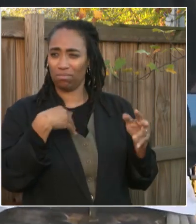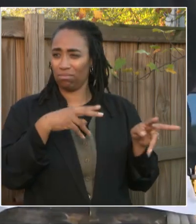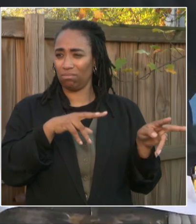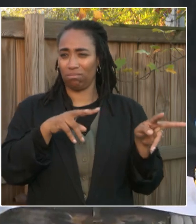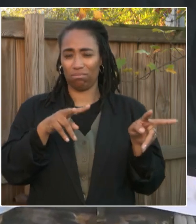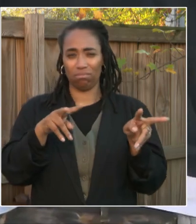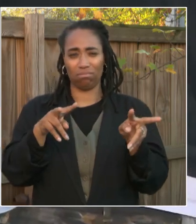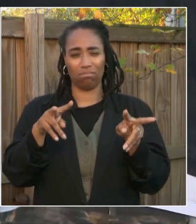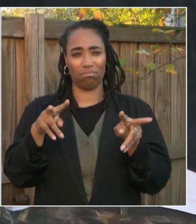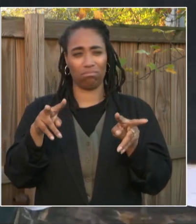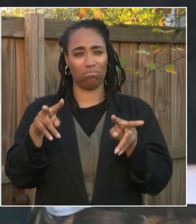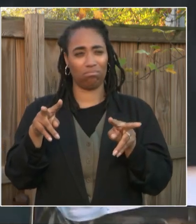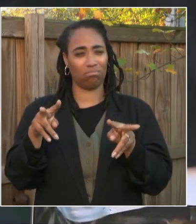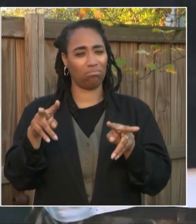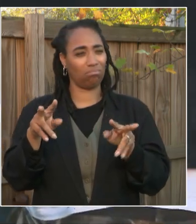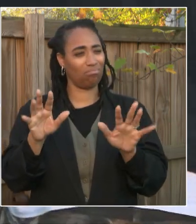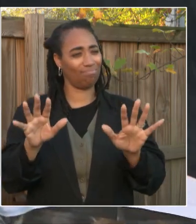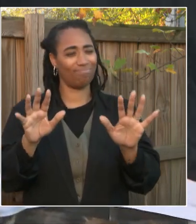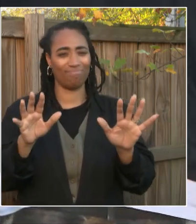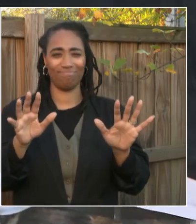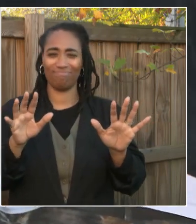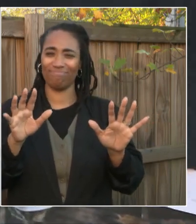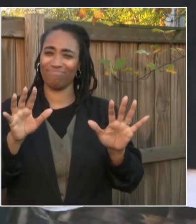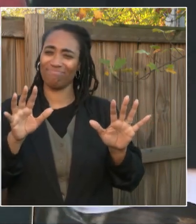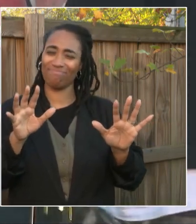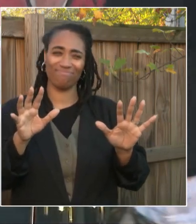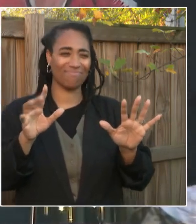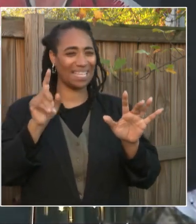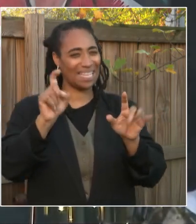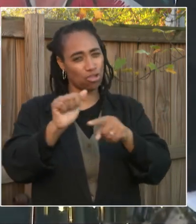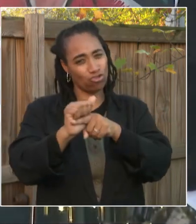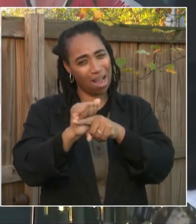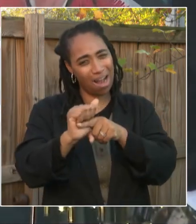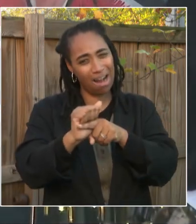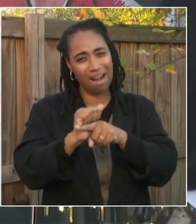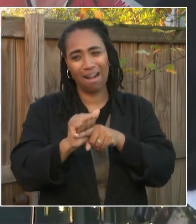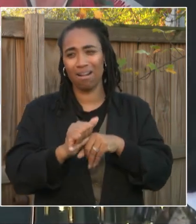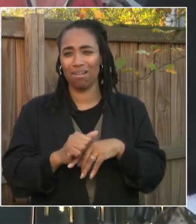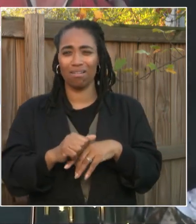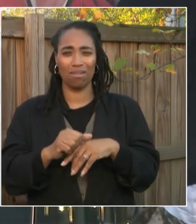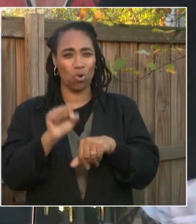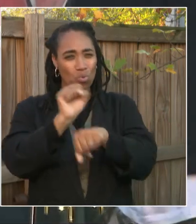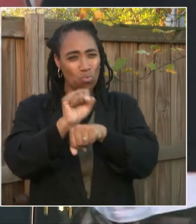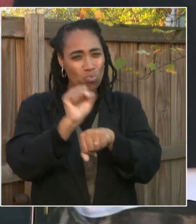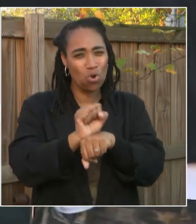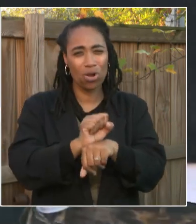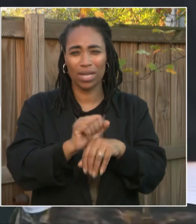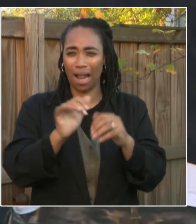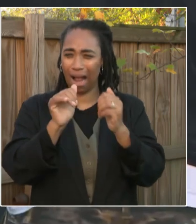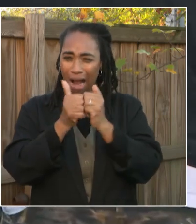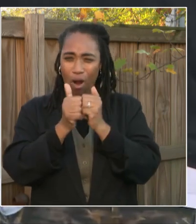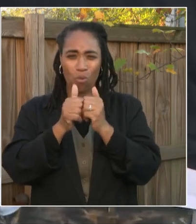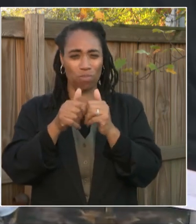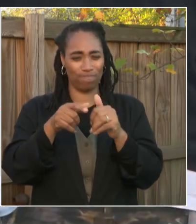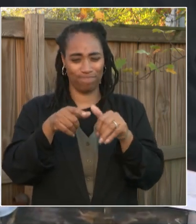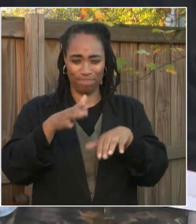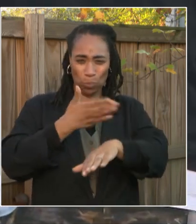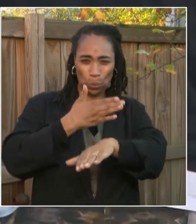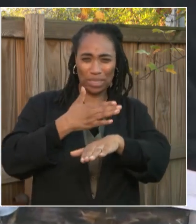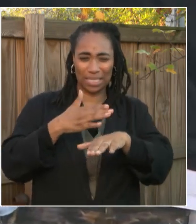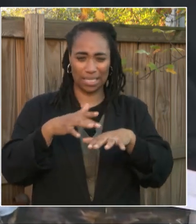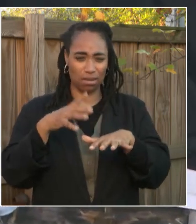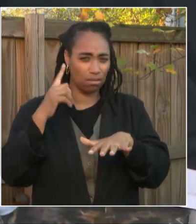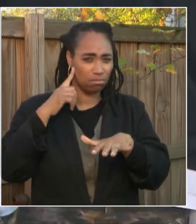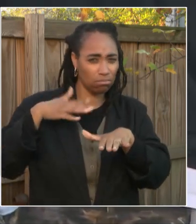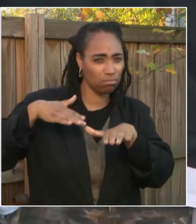those jobs, if we don't train our young people how to be the sound engineers, how do we open the door, make sure the door is open for them, and they're ready when we kick the door